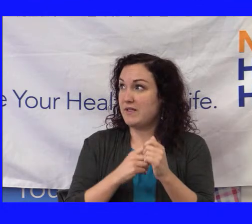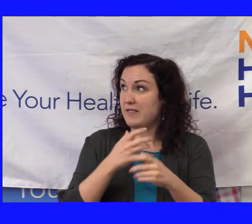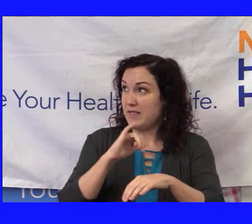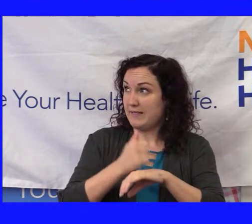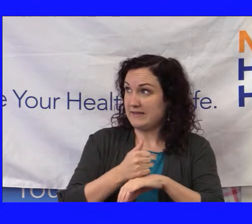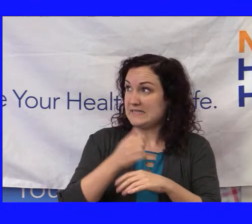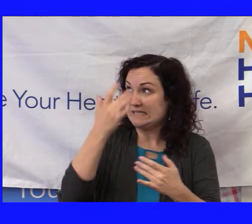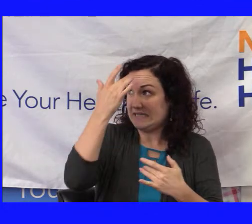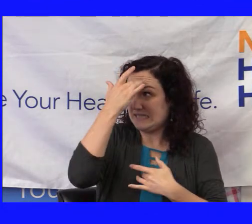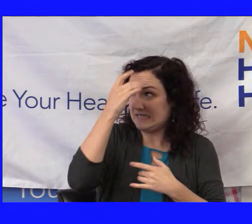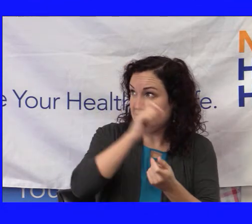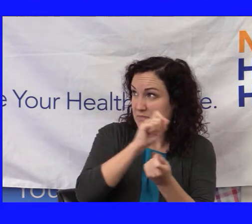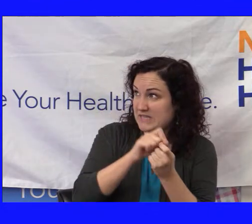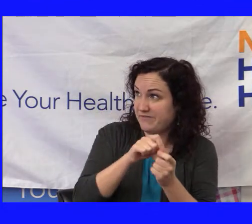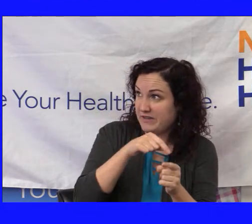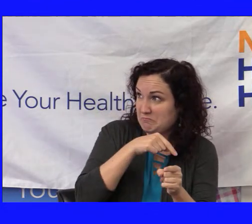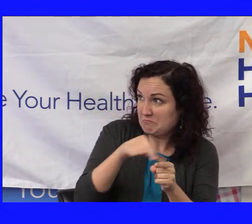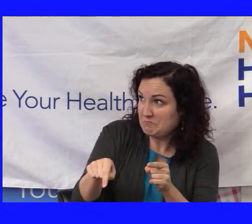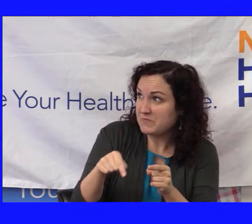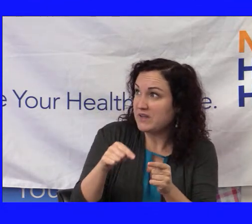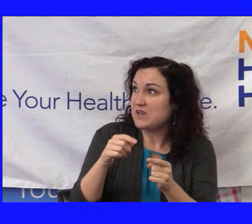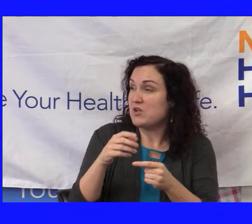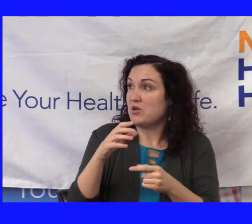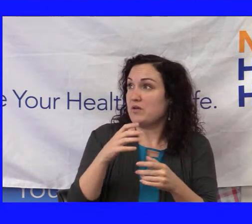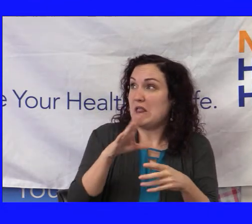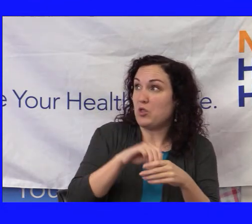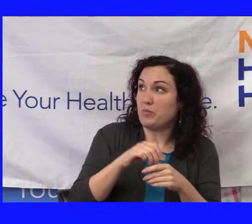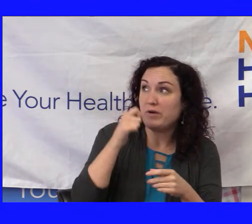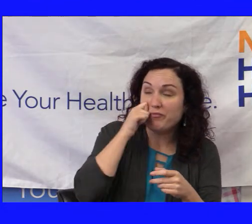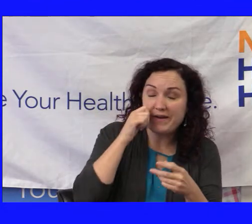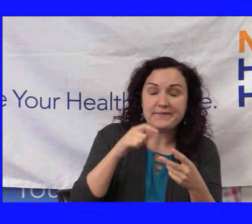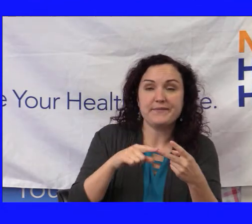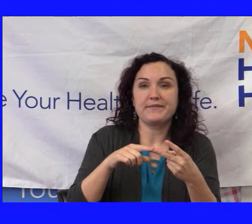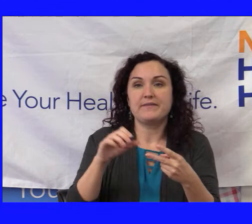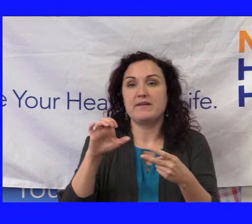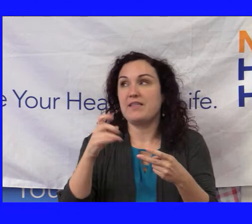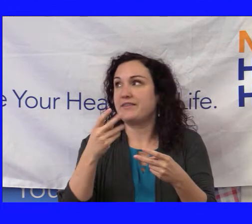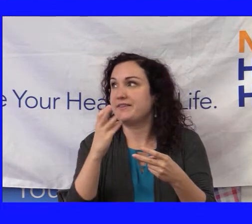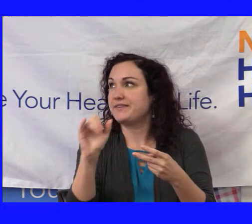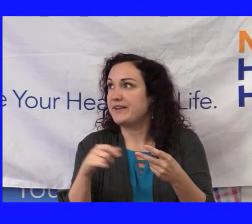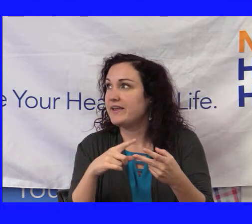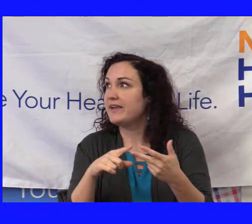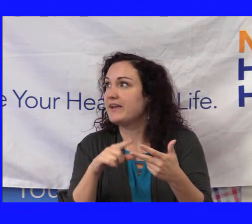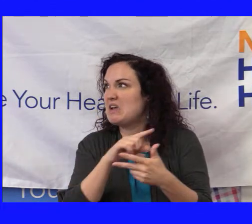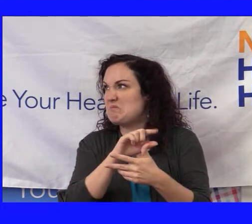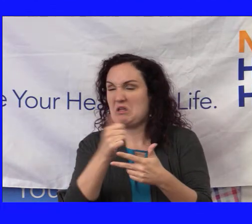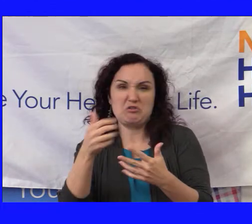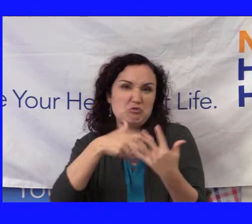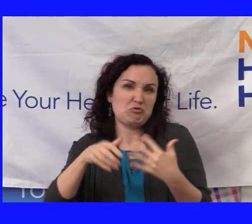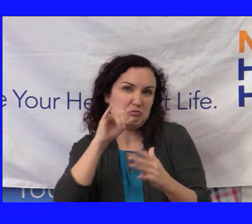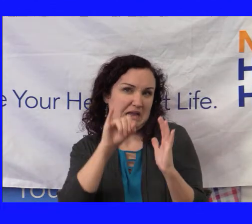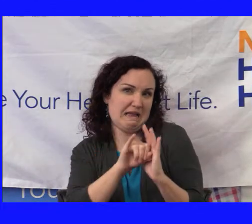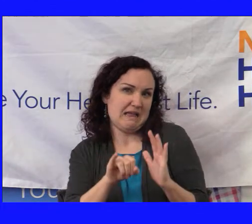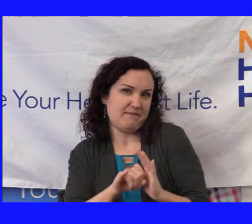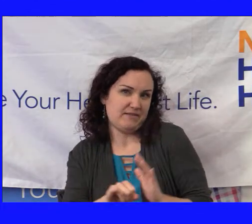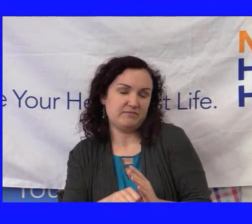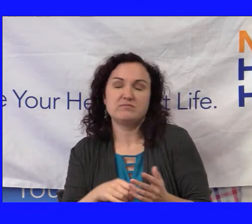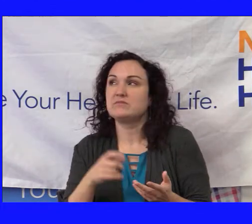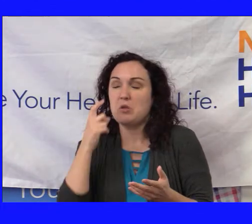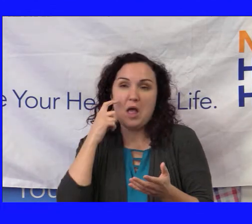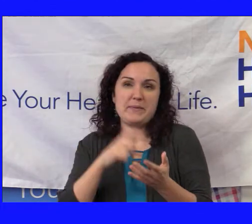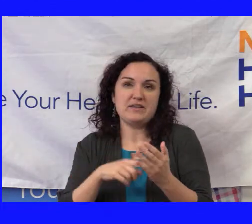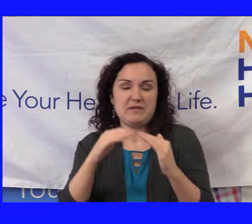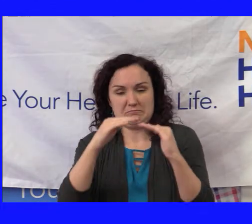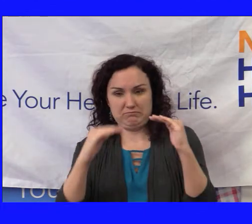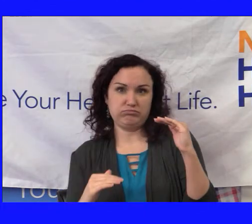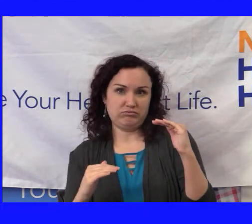incorporate race, ethnicity, and other social identity categories. And this will enable us to identify disparities. We'll also